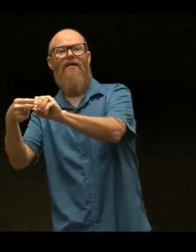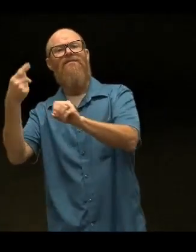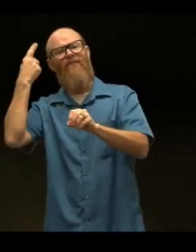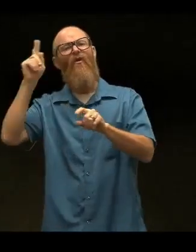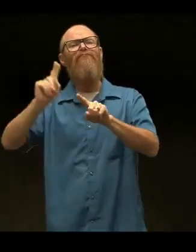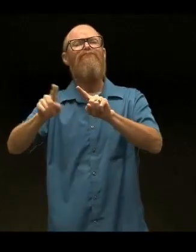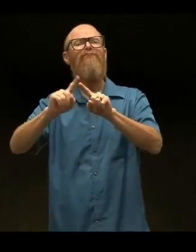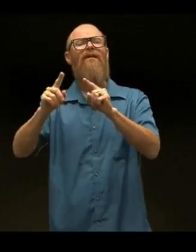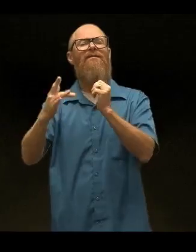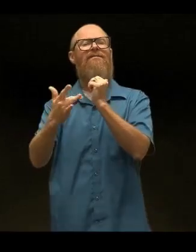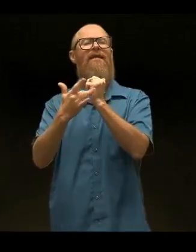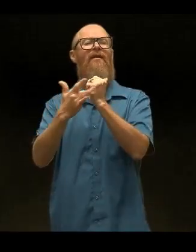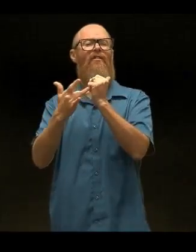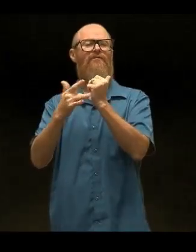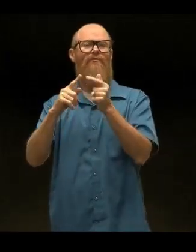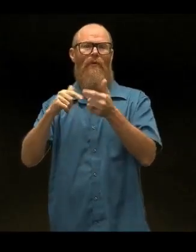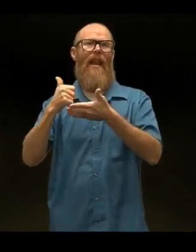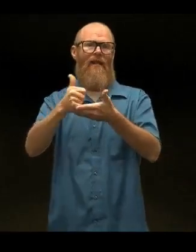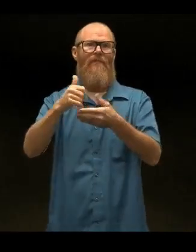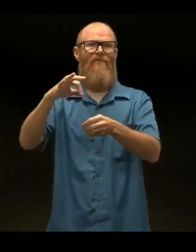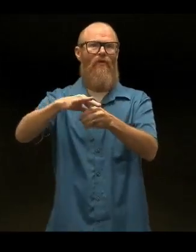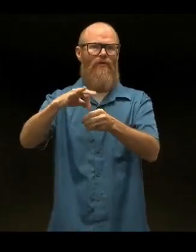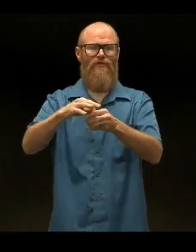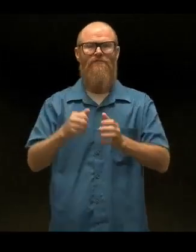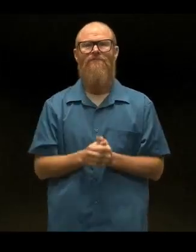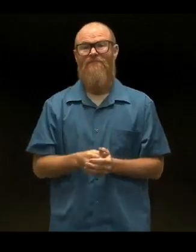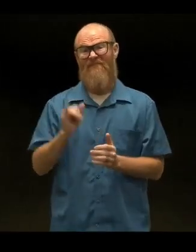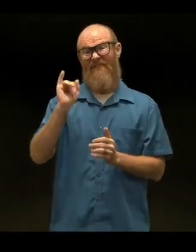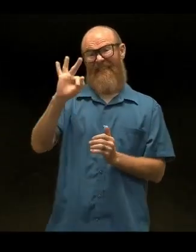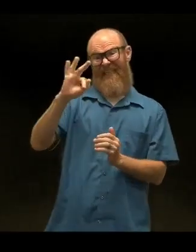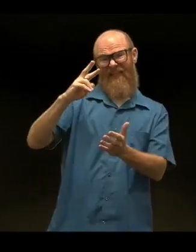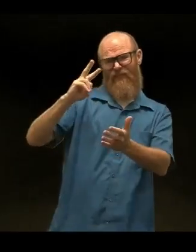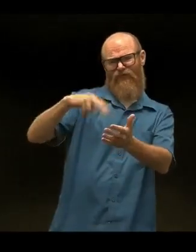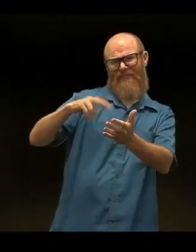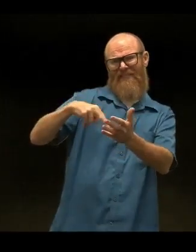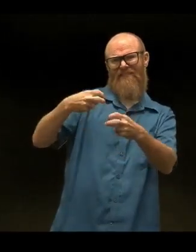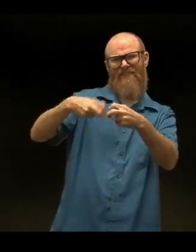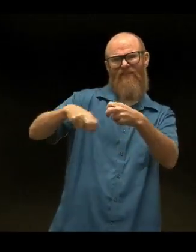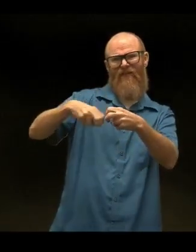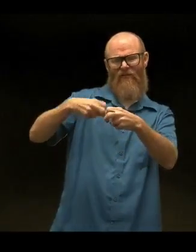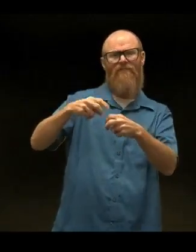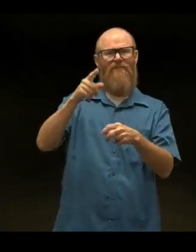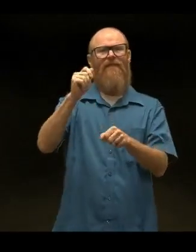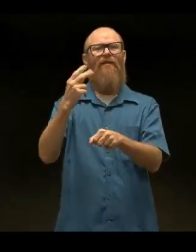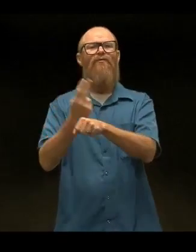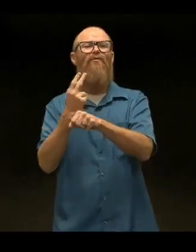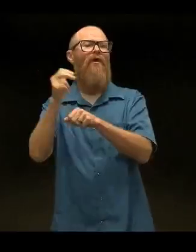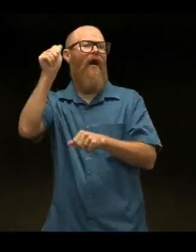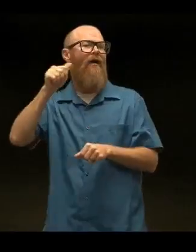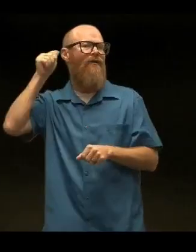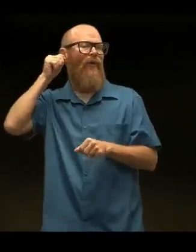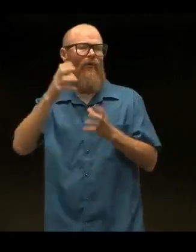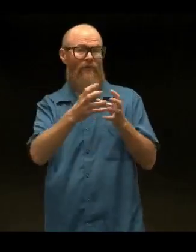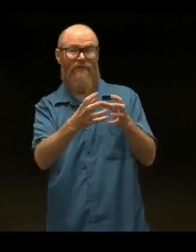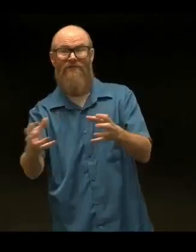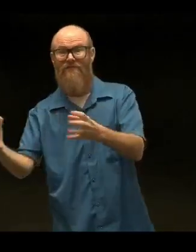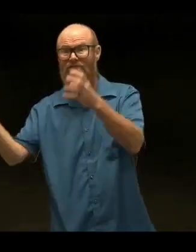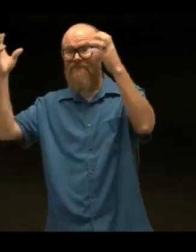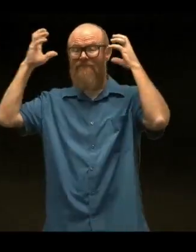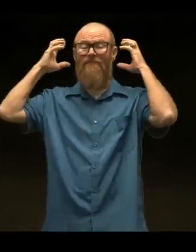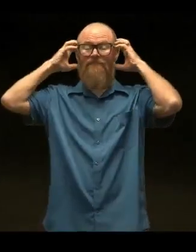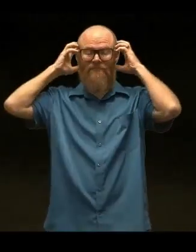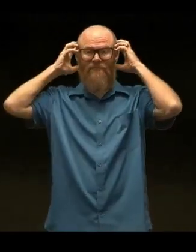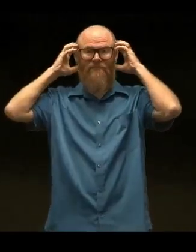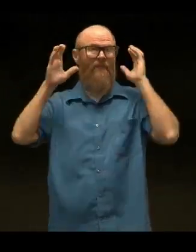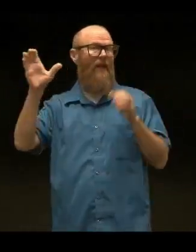paddles, or other attachments. If reading is difficult for you, there is an audio function. You can listen to the ballot options and